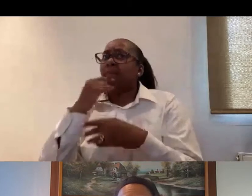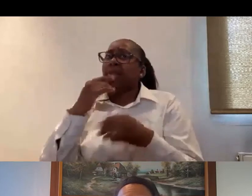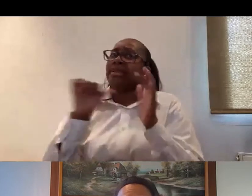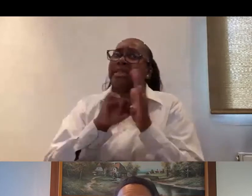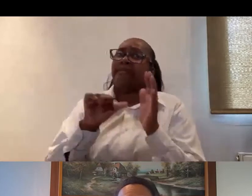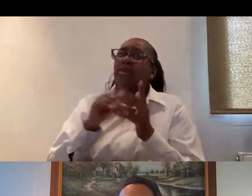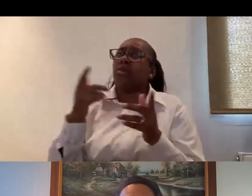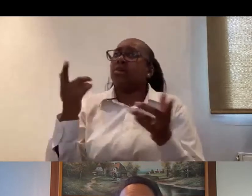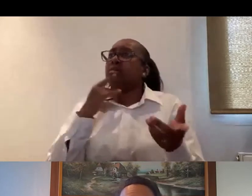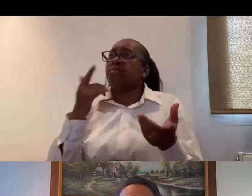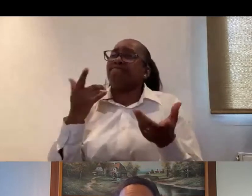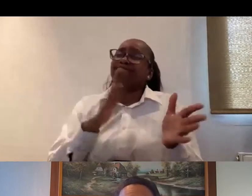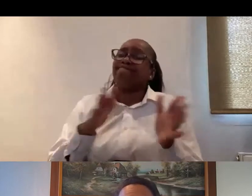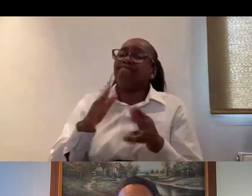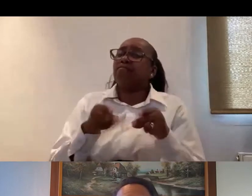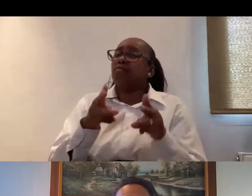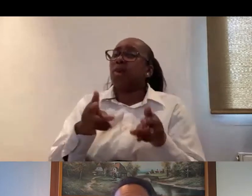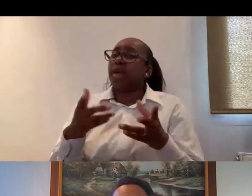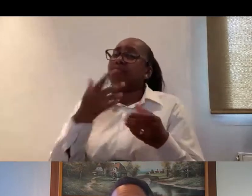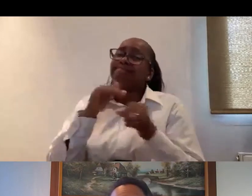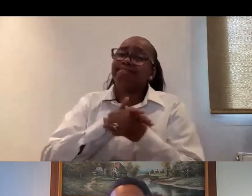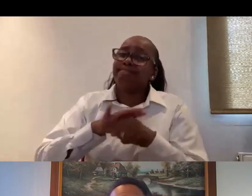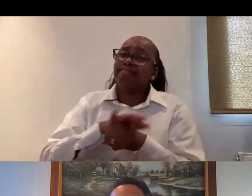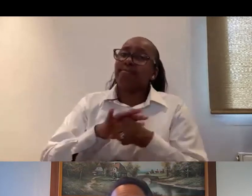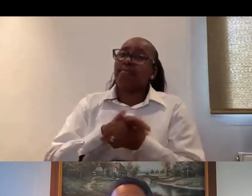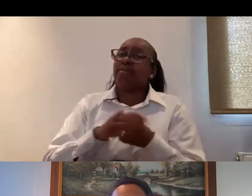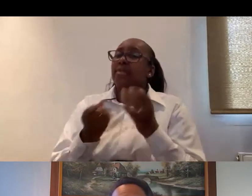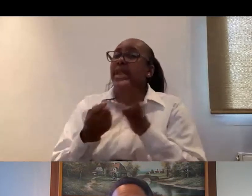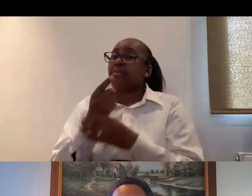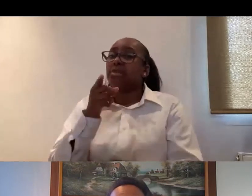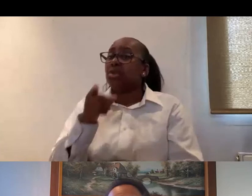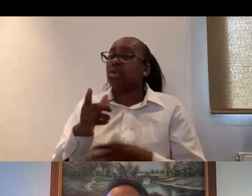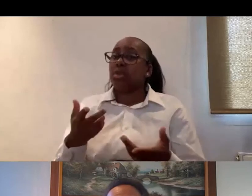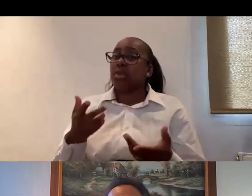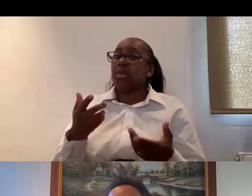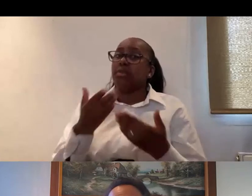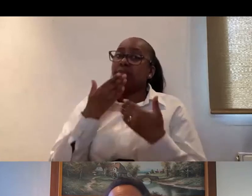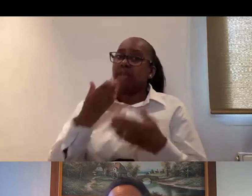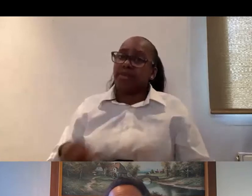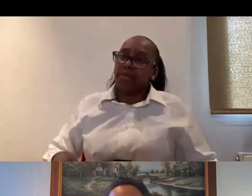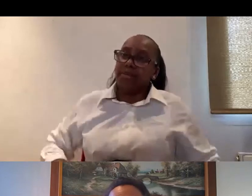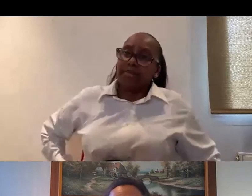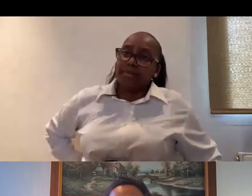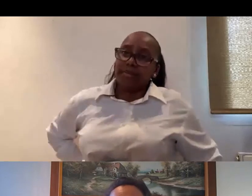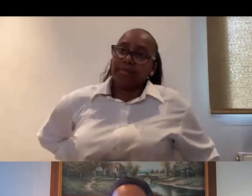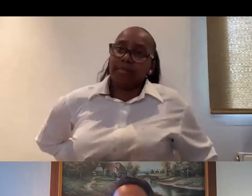I suppose, in some ways traumatic situation that you're going through. Yeah, thank you. Thank